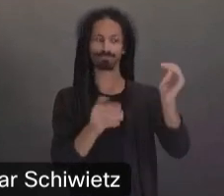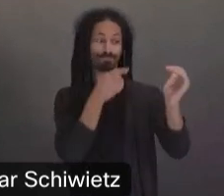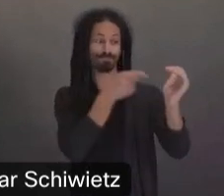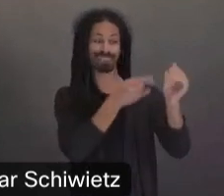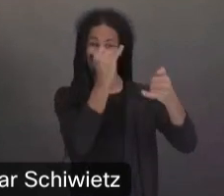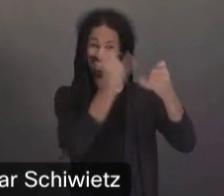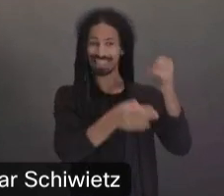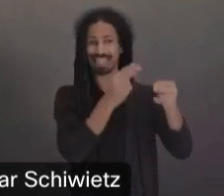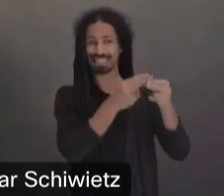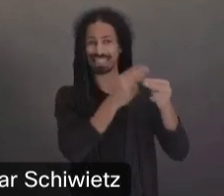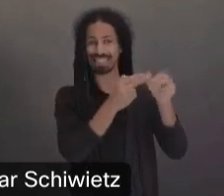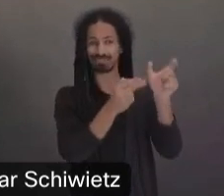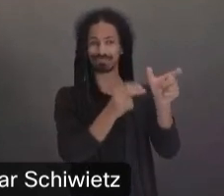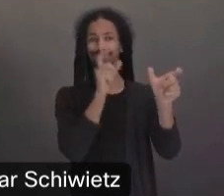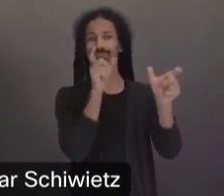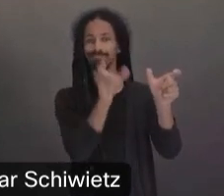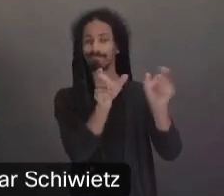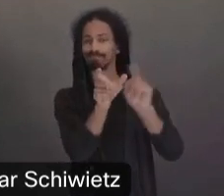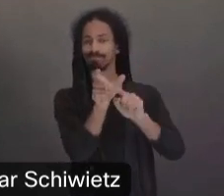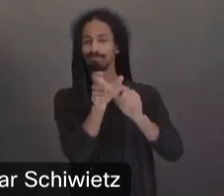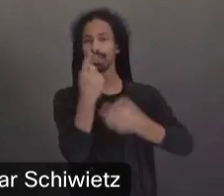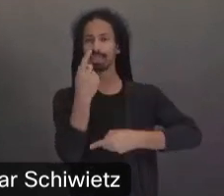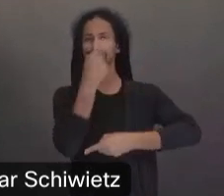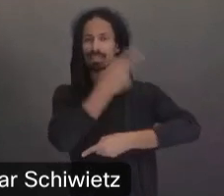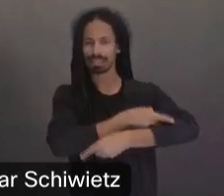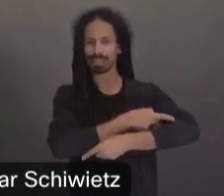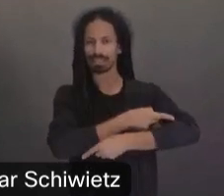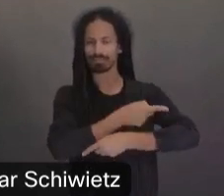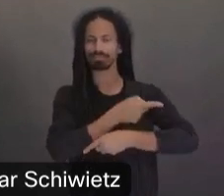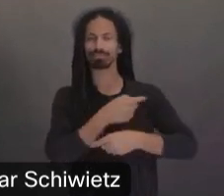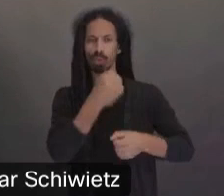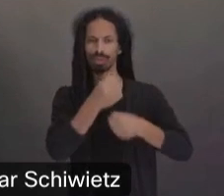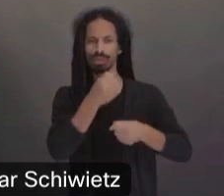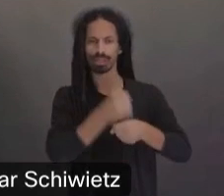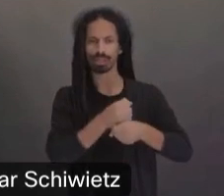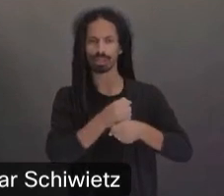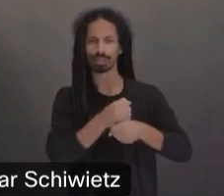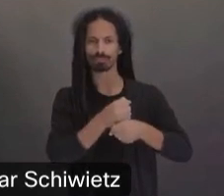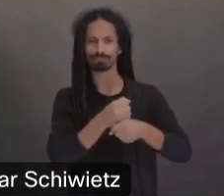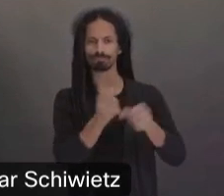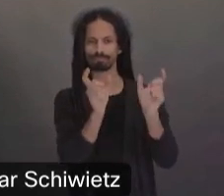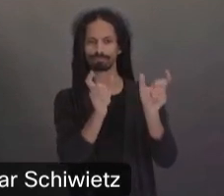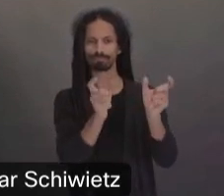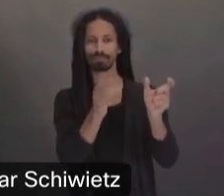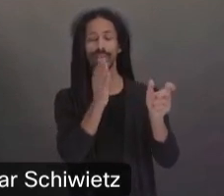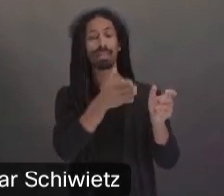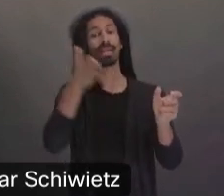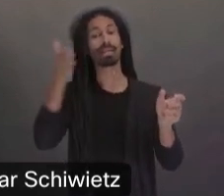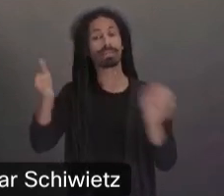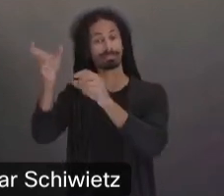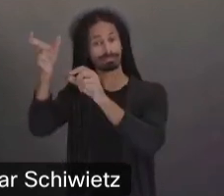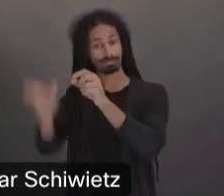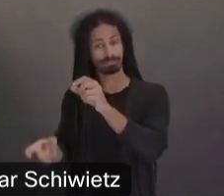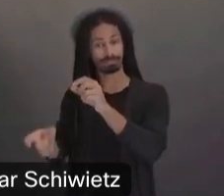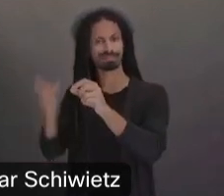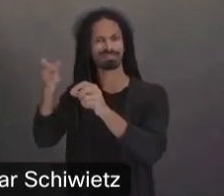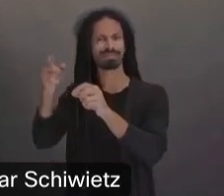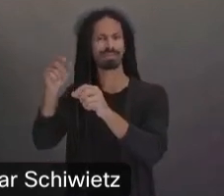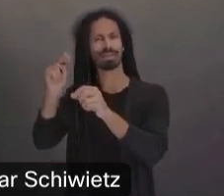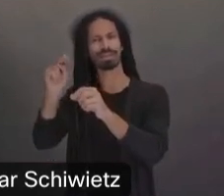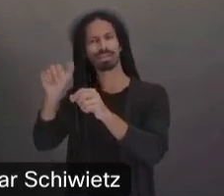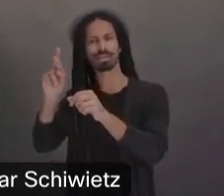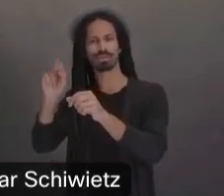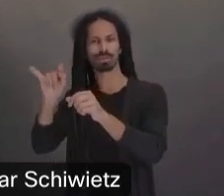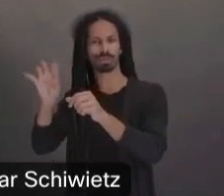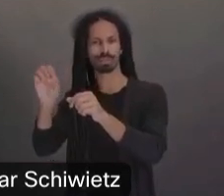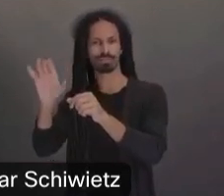date. As you can see, we have the example also for the narrative citation form. If it's two authors, we